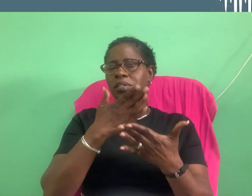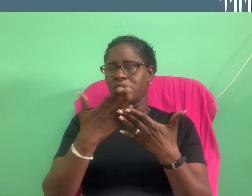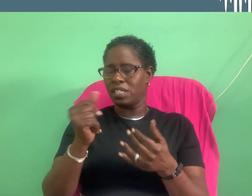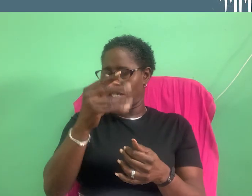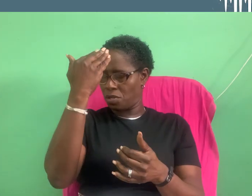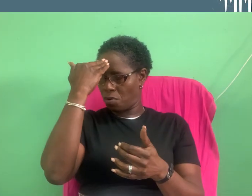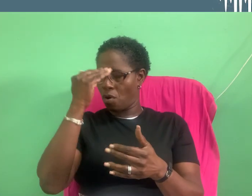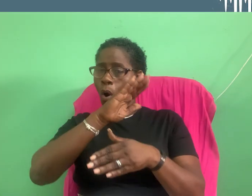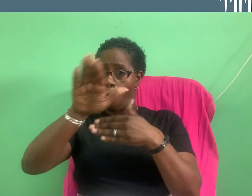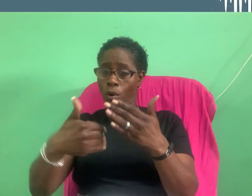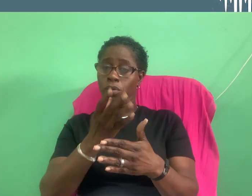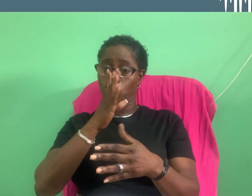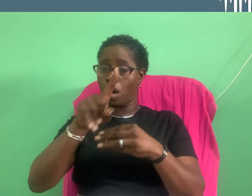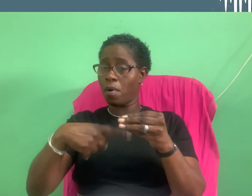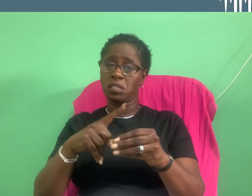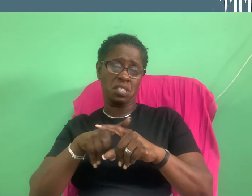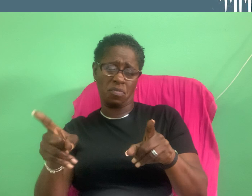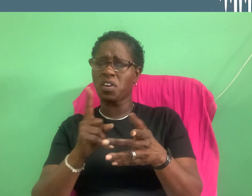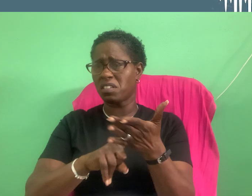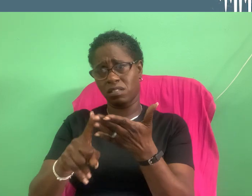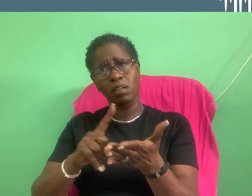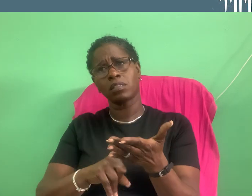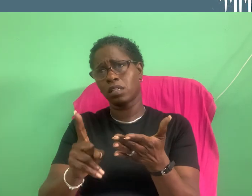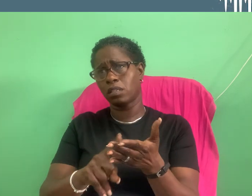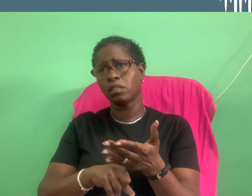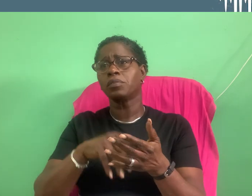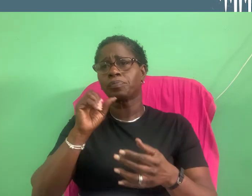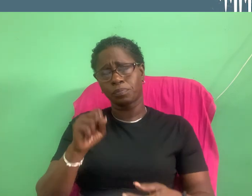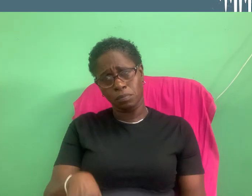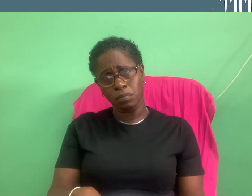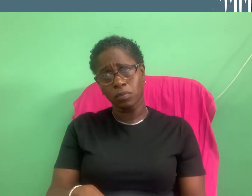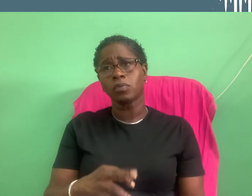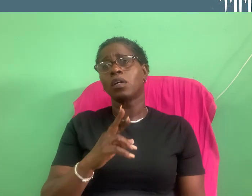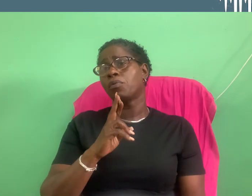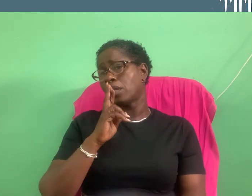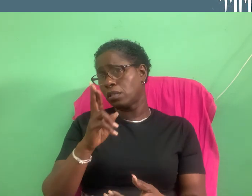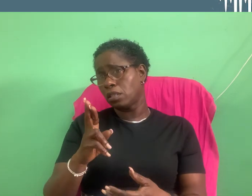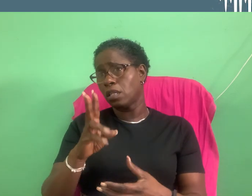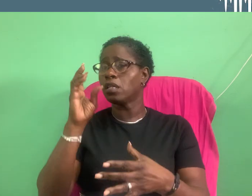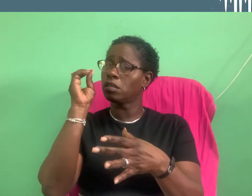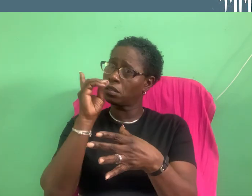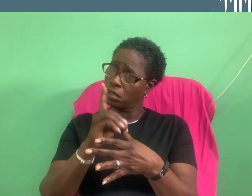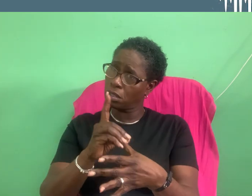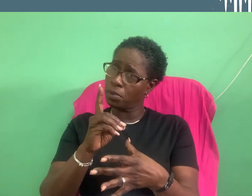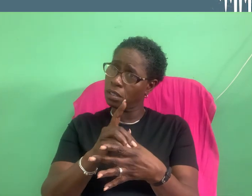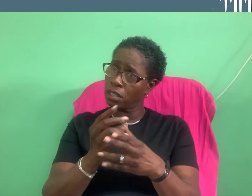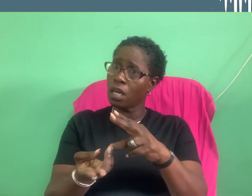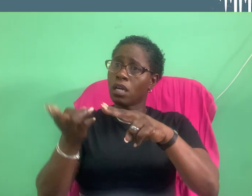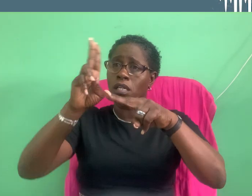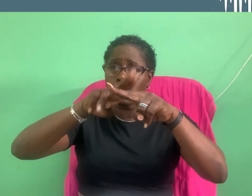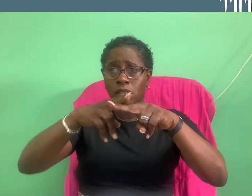know we've all talked about in different conversations is the reality that disability is something that